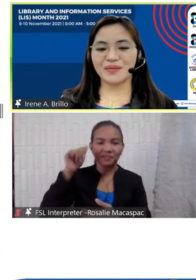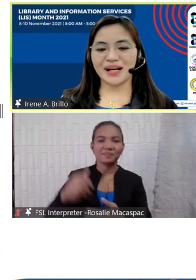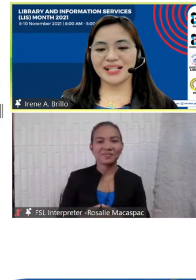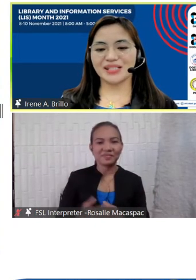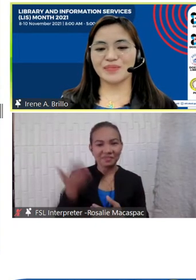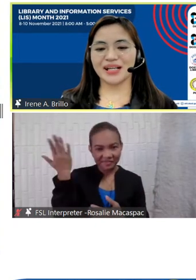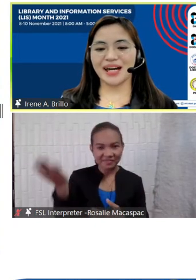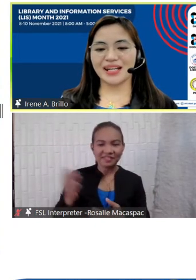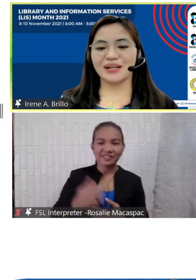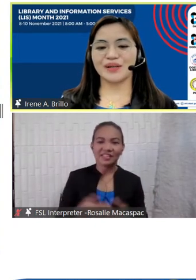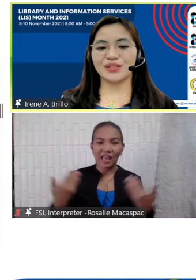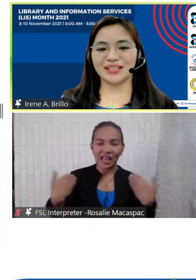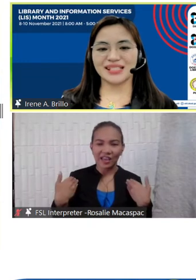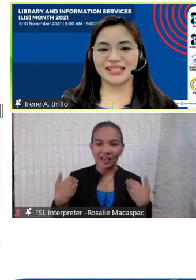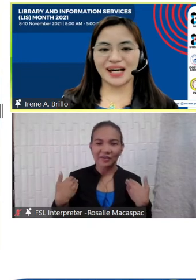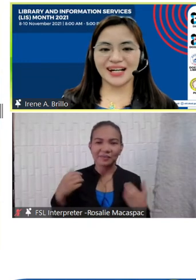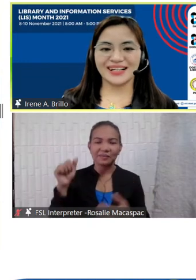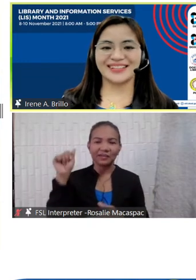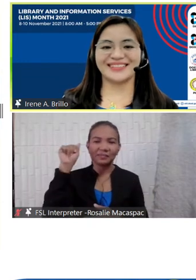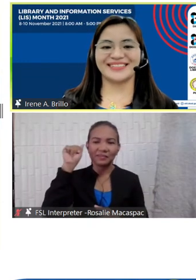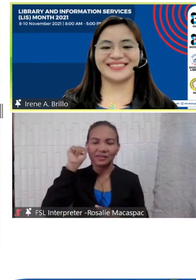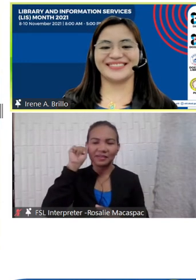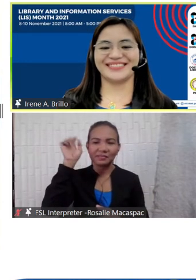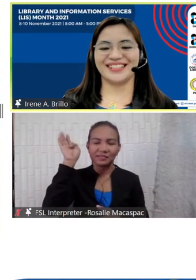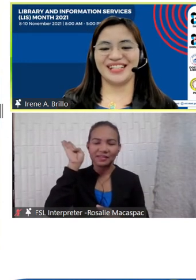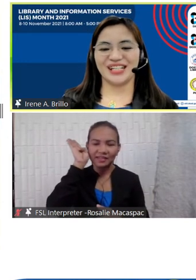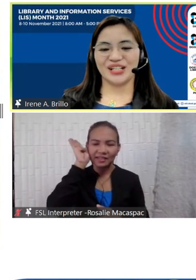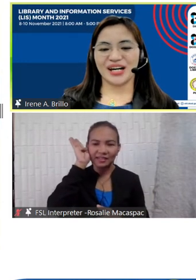have from Amaris Brianna Bautista.